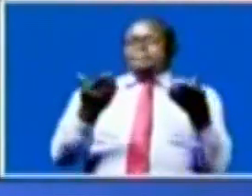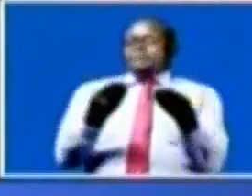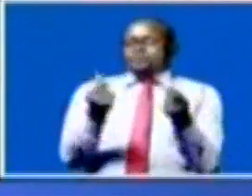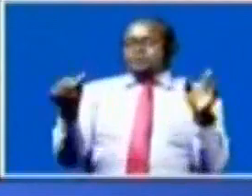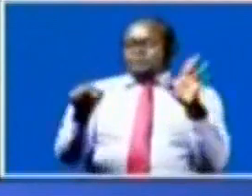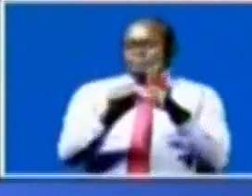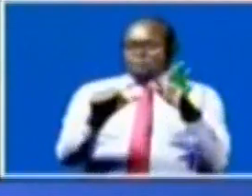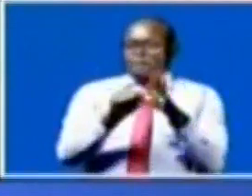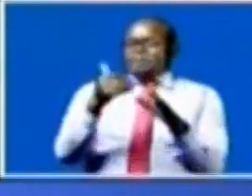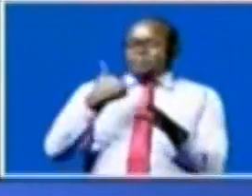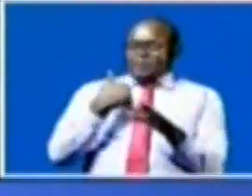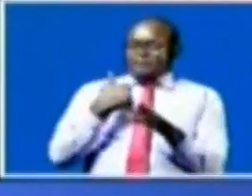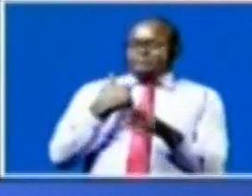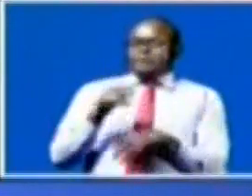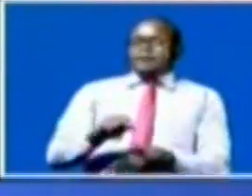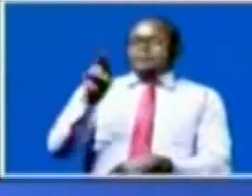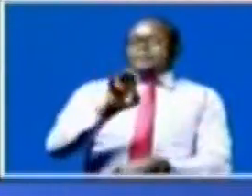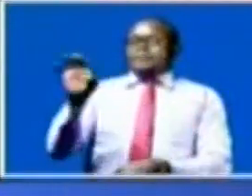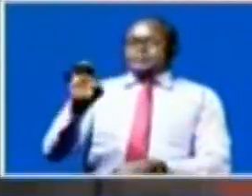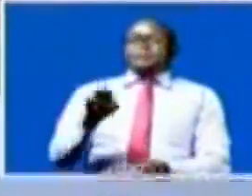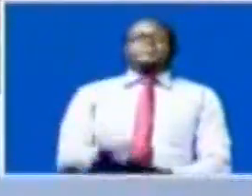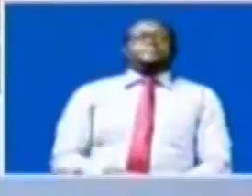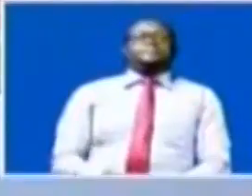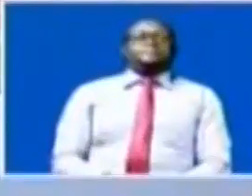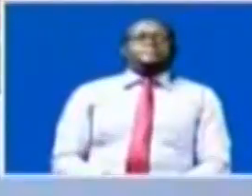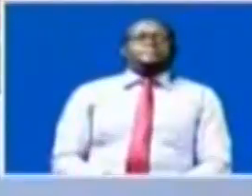been ongoing for the past years.